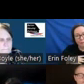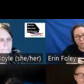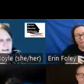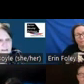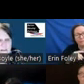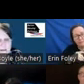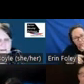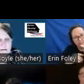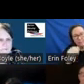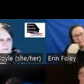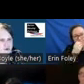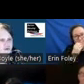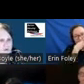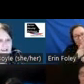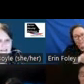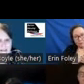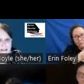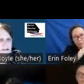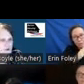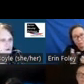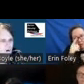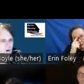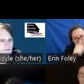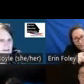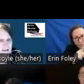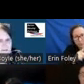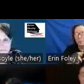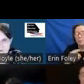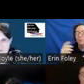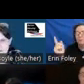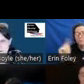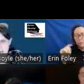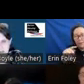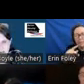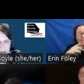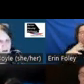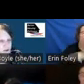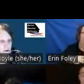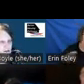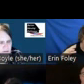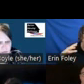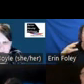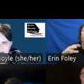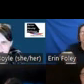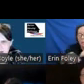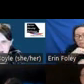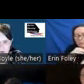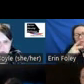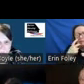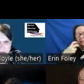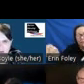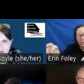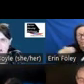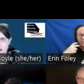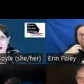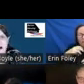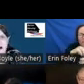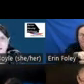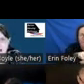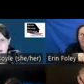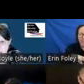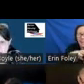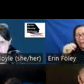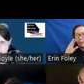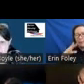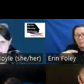eating, bathing, dressing, toileting, mobility, transferring in and out of a wheelchair,